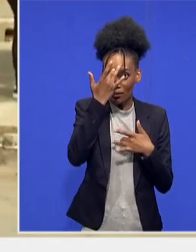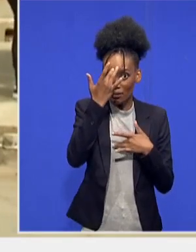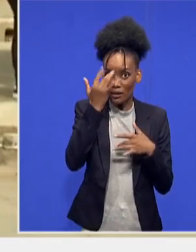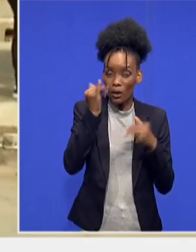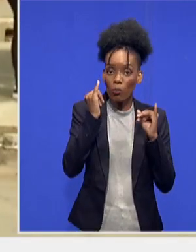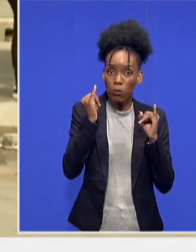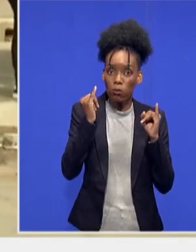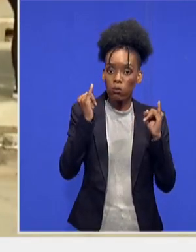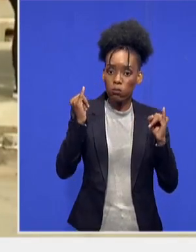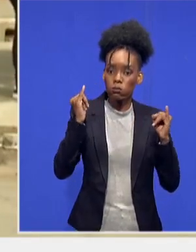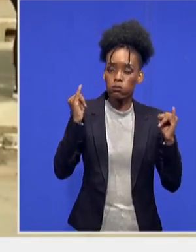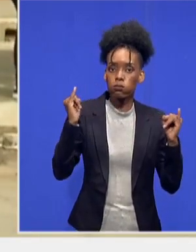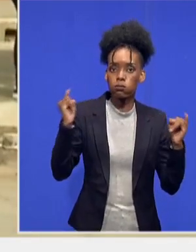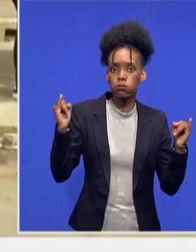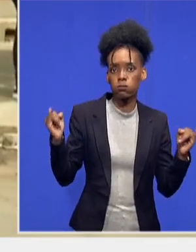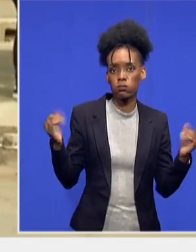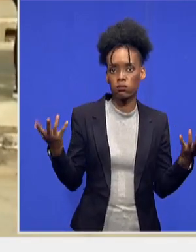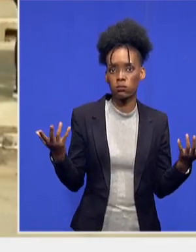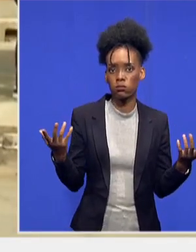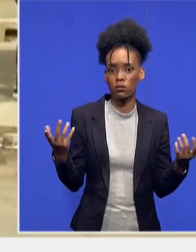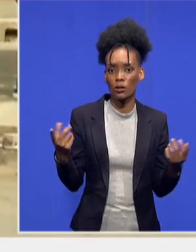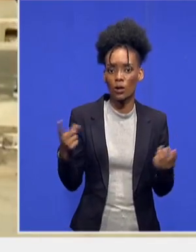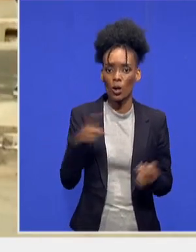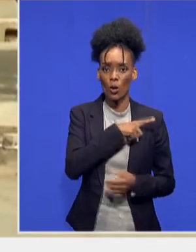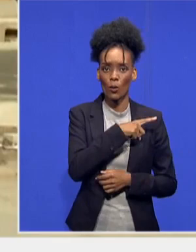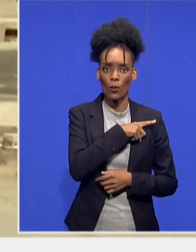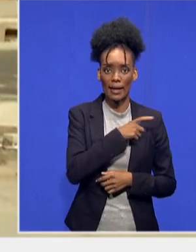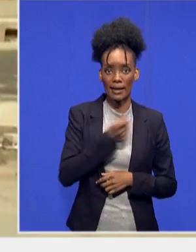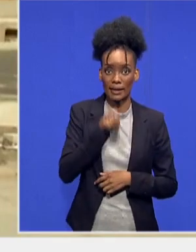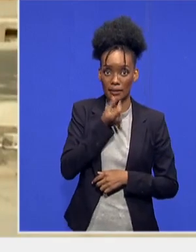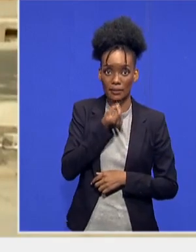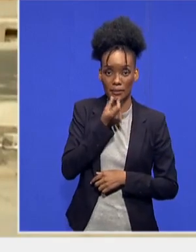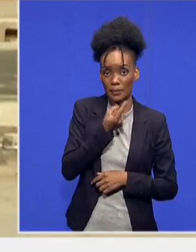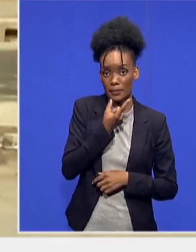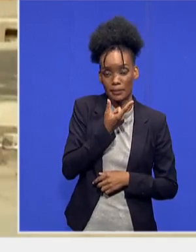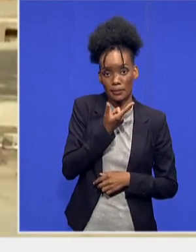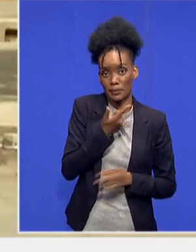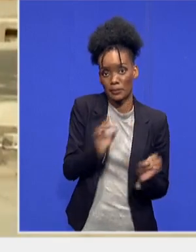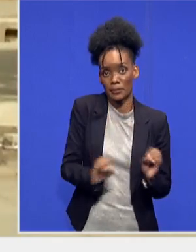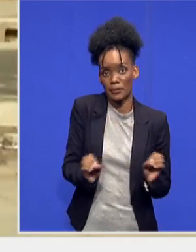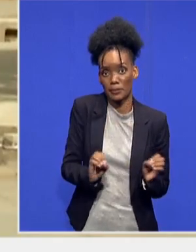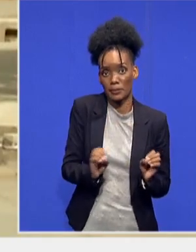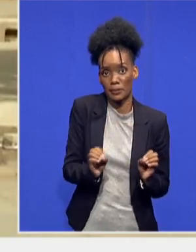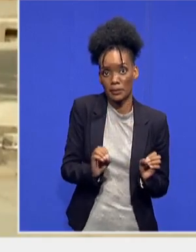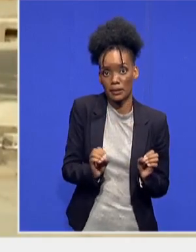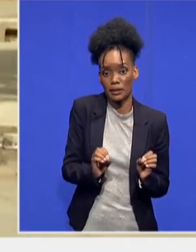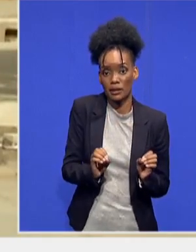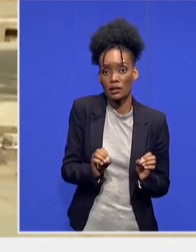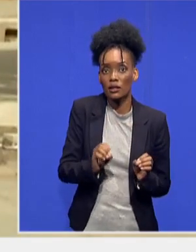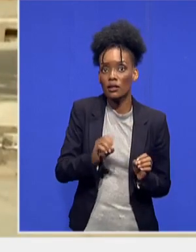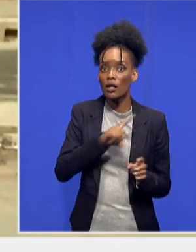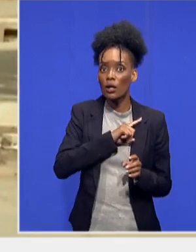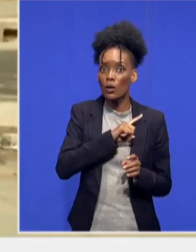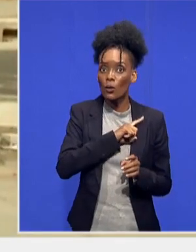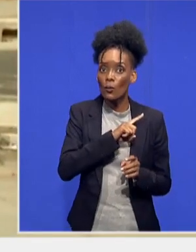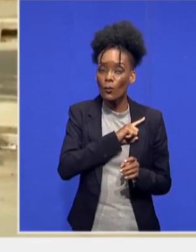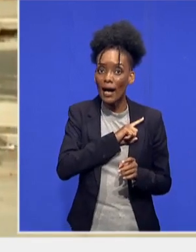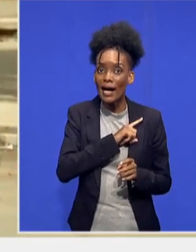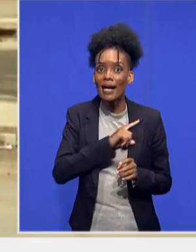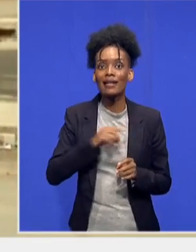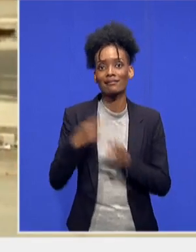one, there's no medicine that is available for some of them, because medicine is supposed to be administered by